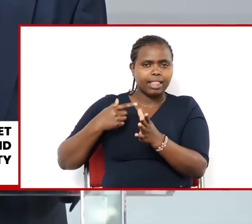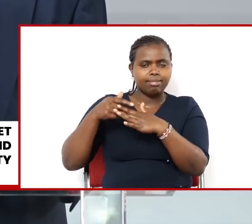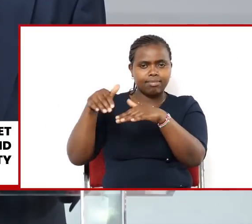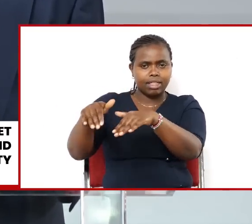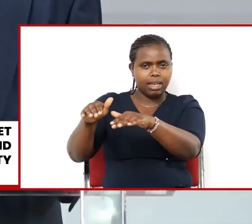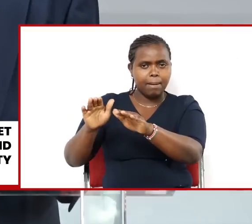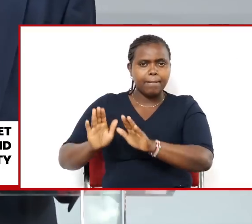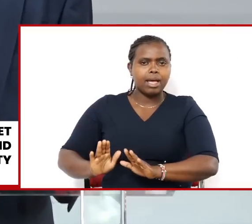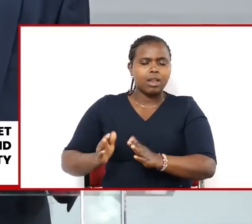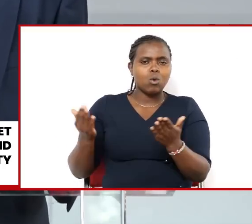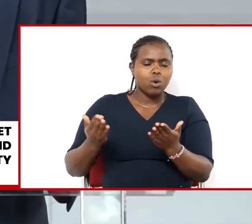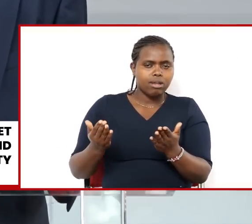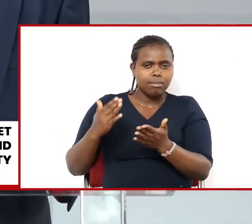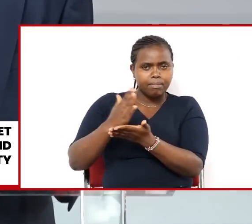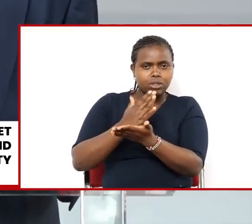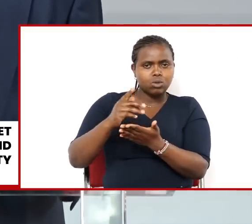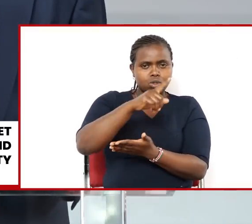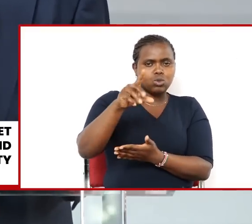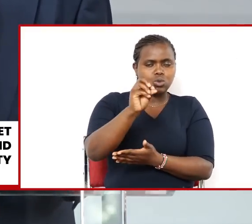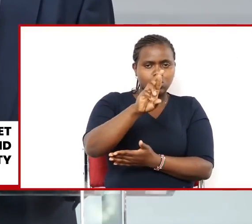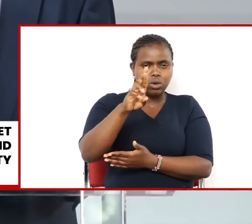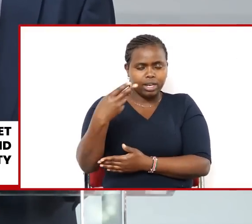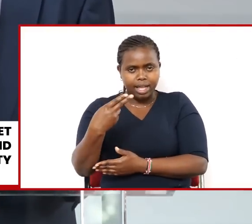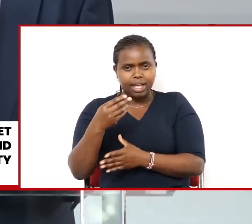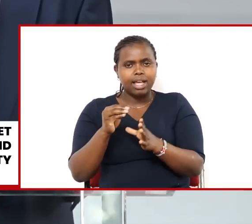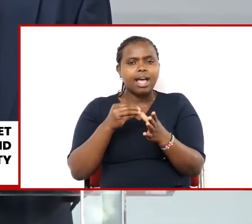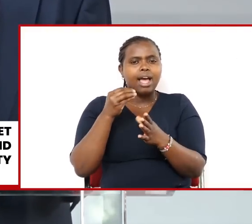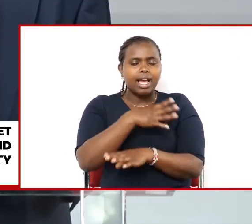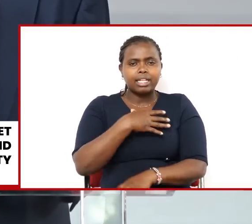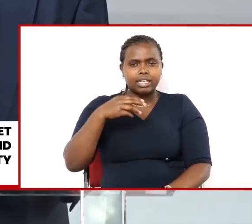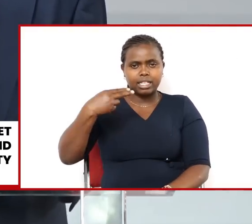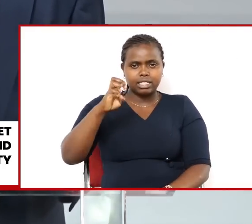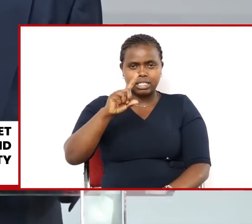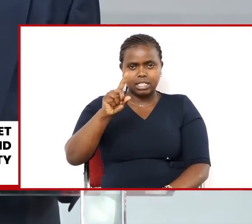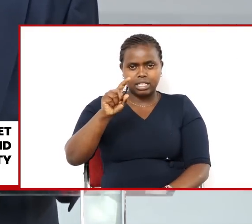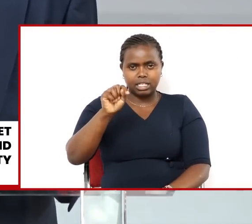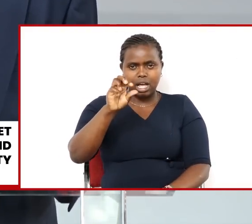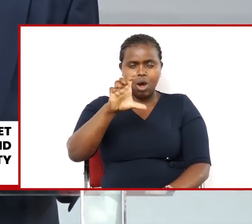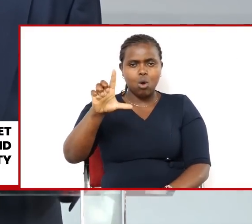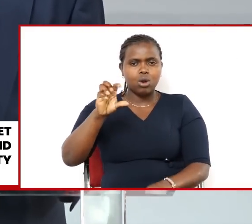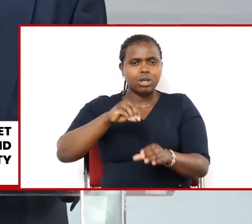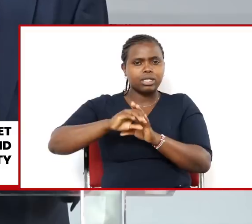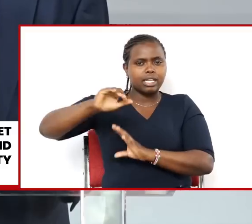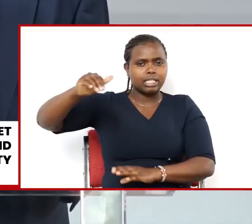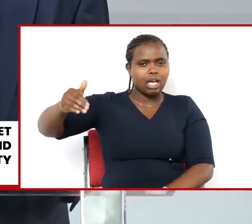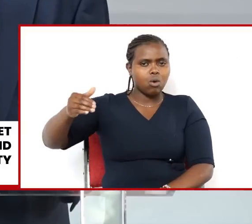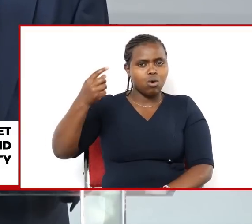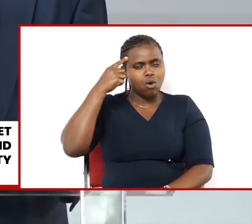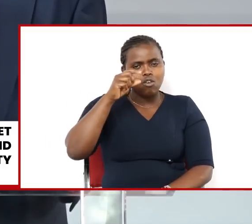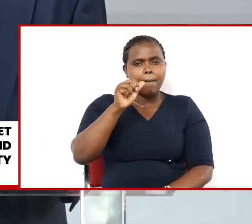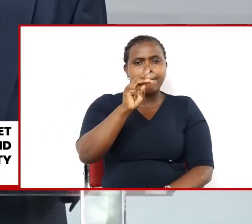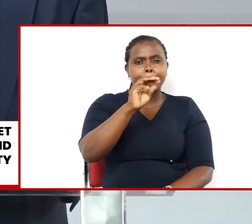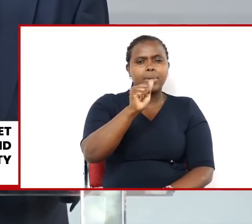him between Zorah and Eshtaol in the temple of Manoah, his